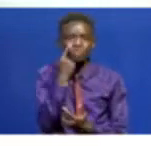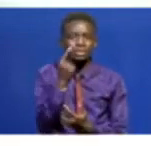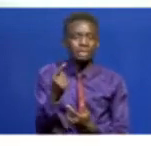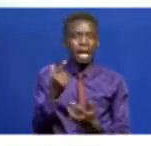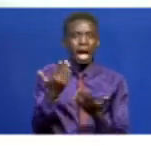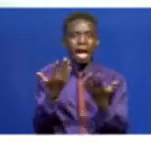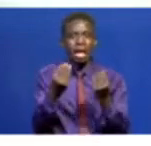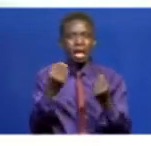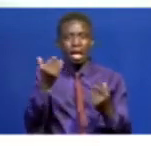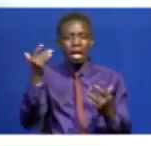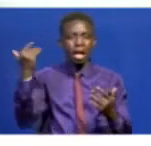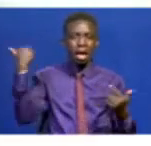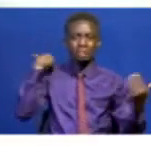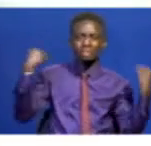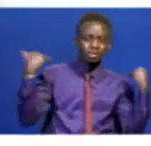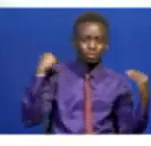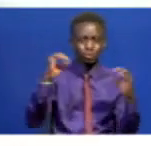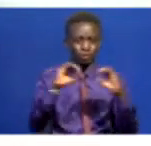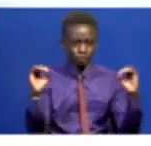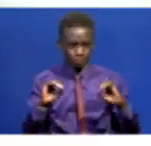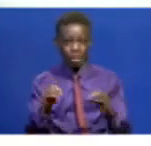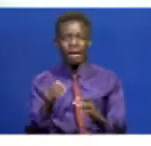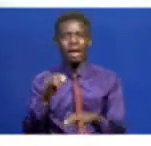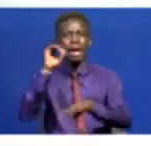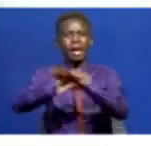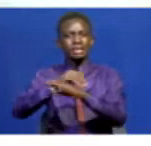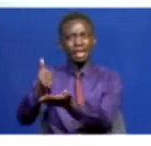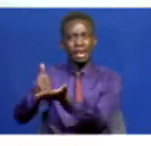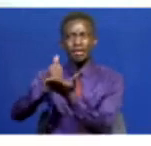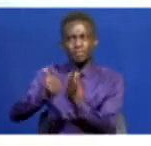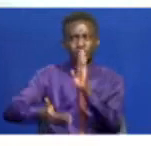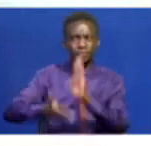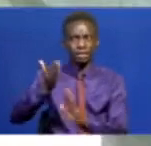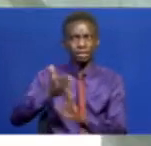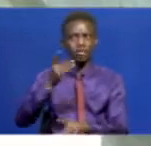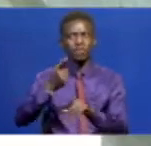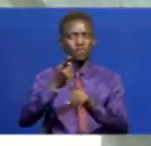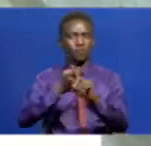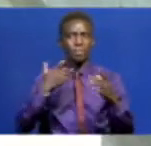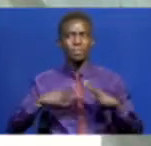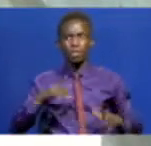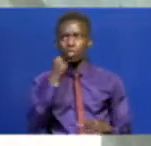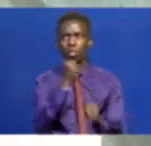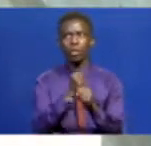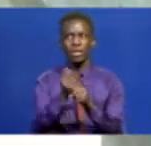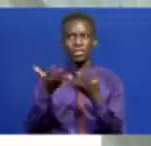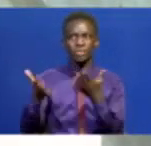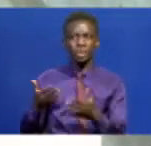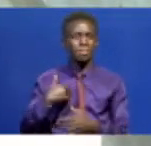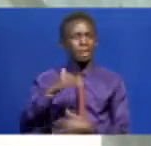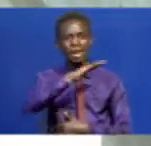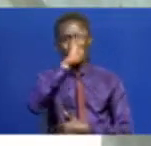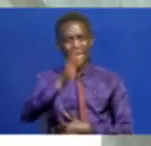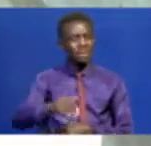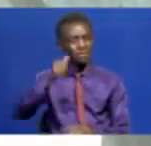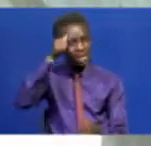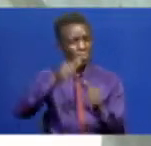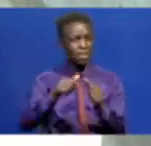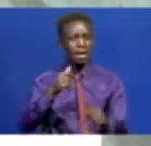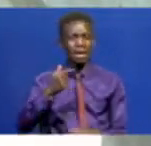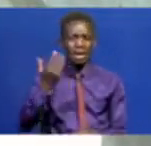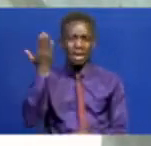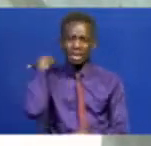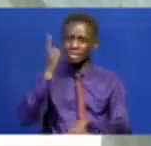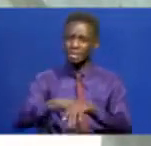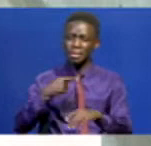and you get adequate assistance from the people who work here. I even know the last time I visited a cyber,